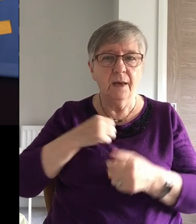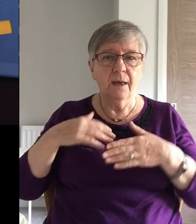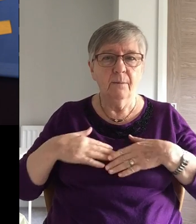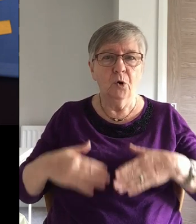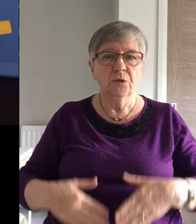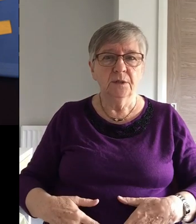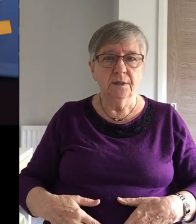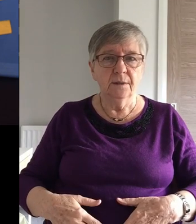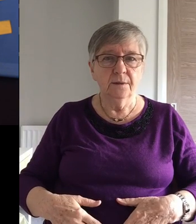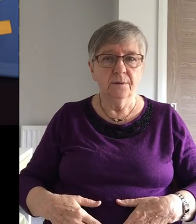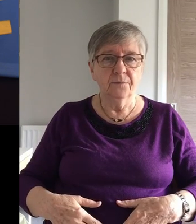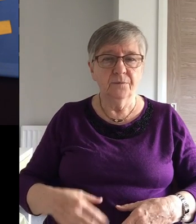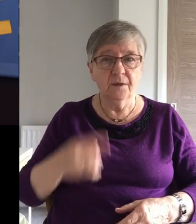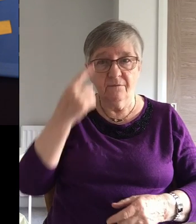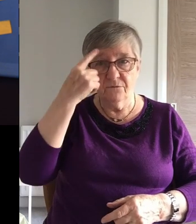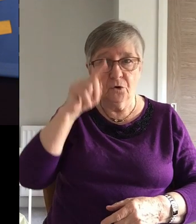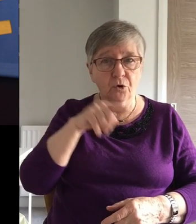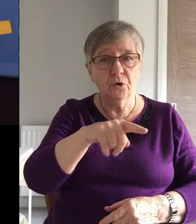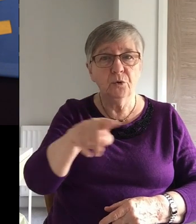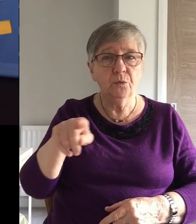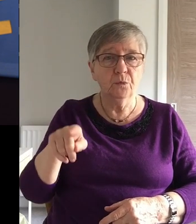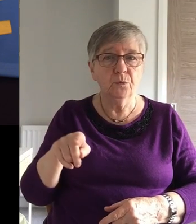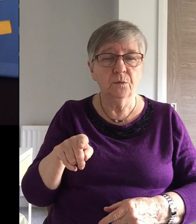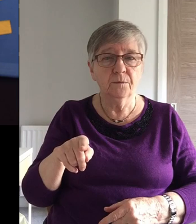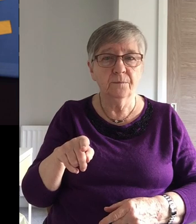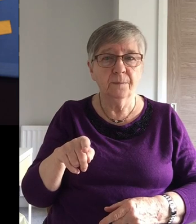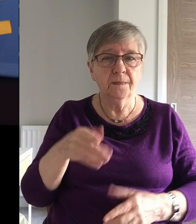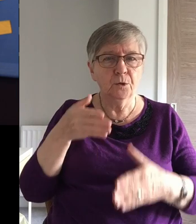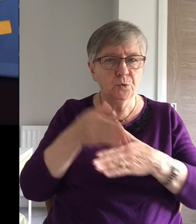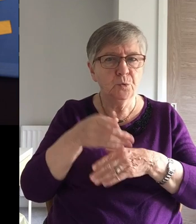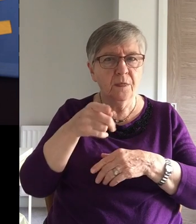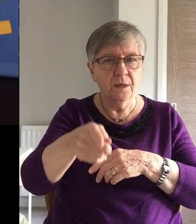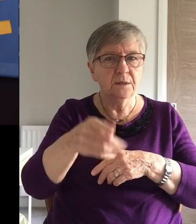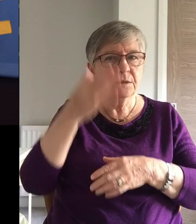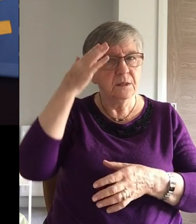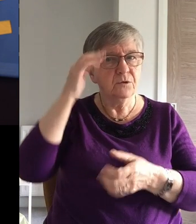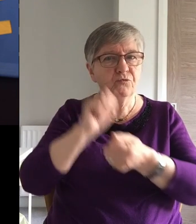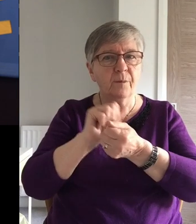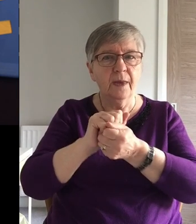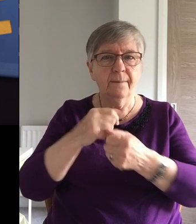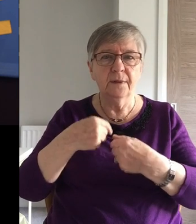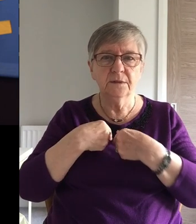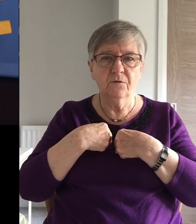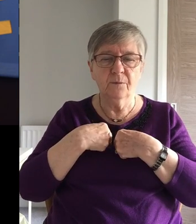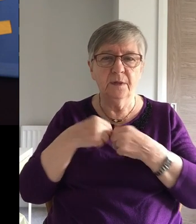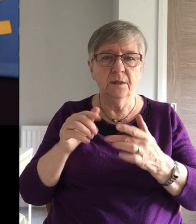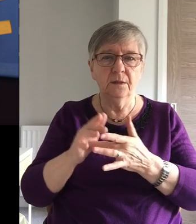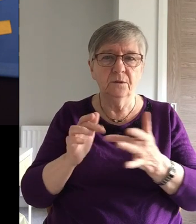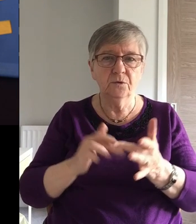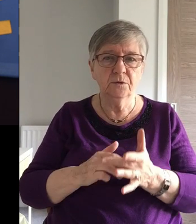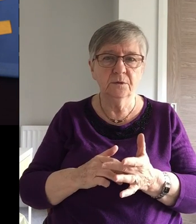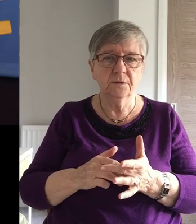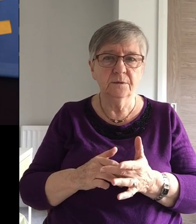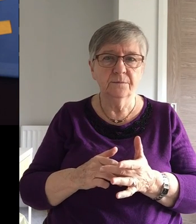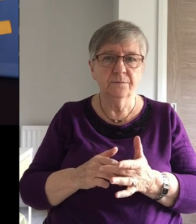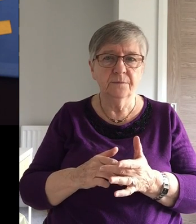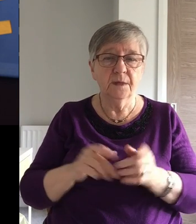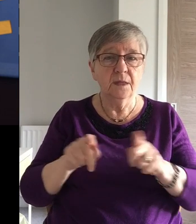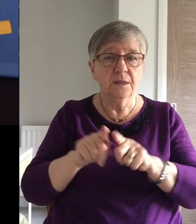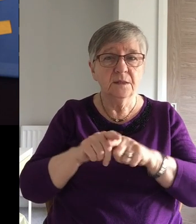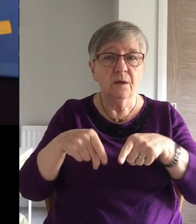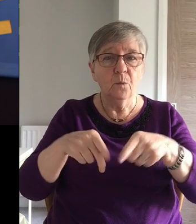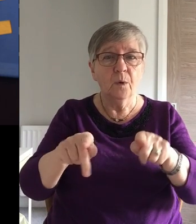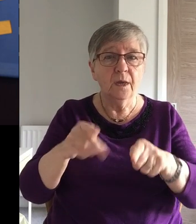body, which is for you. Do this in remembrance of me." In the same